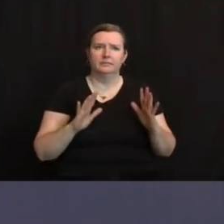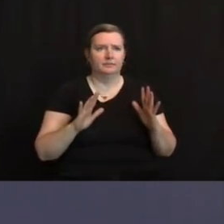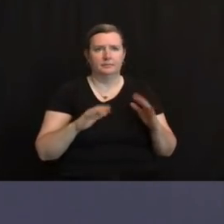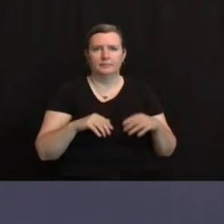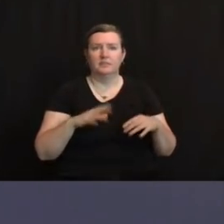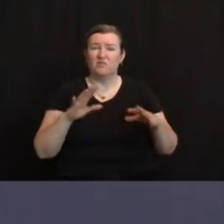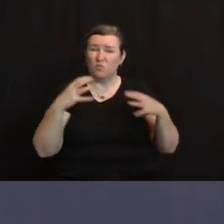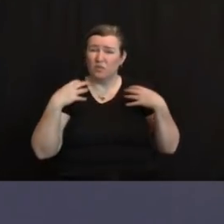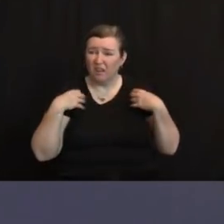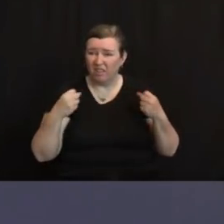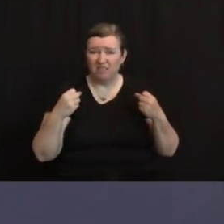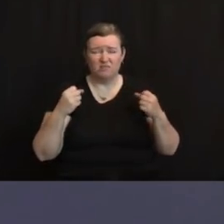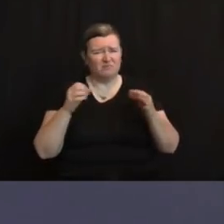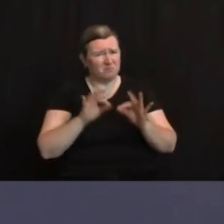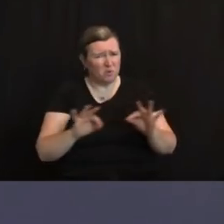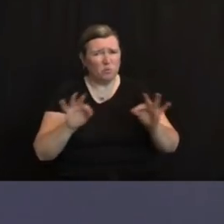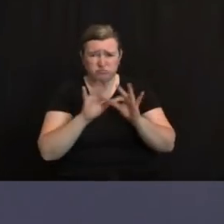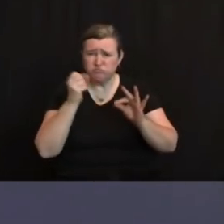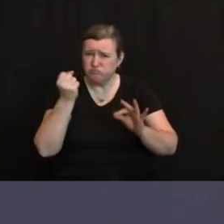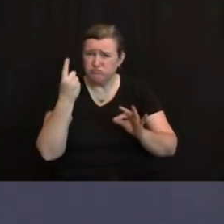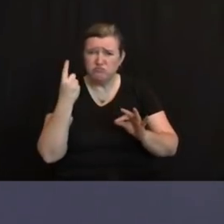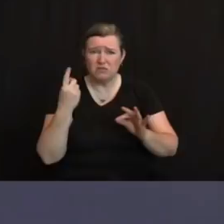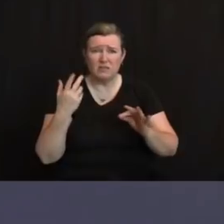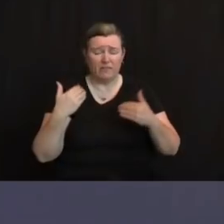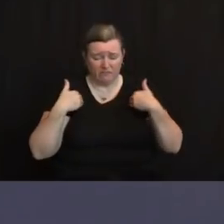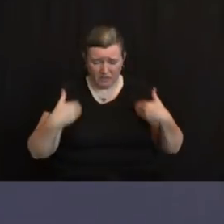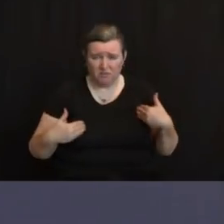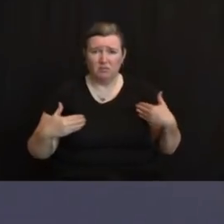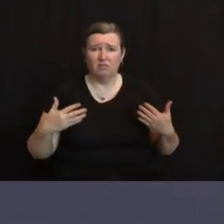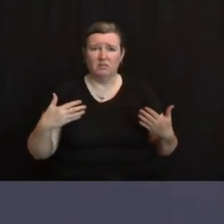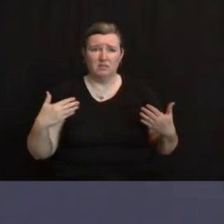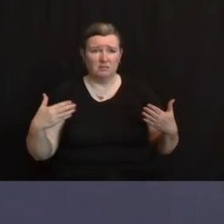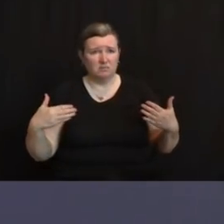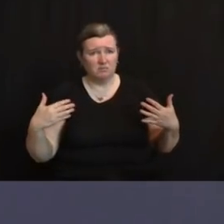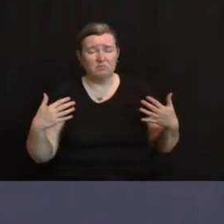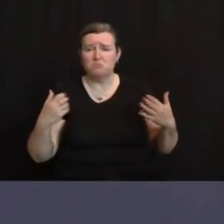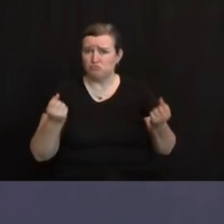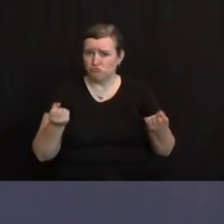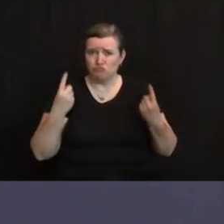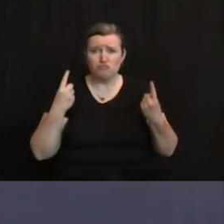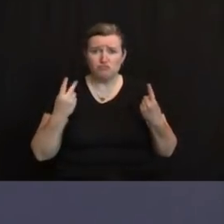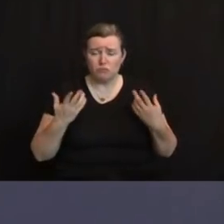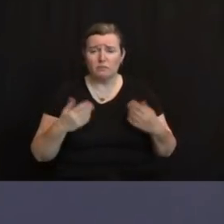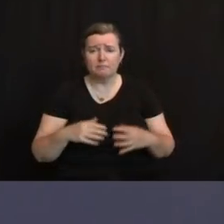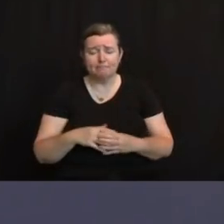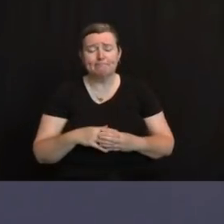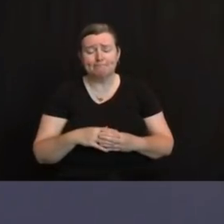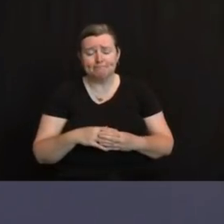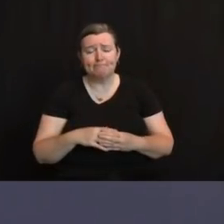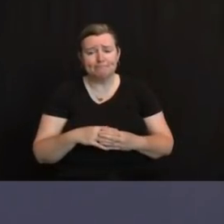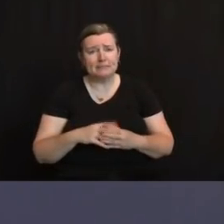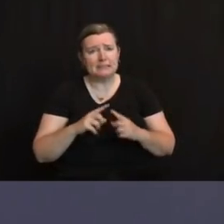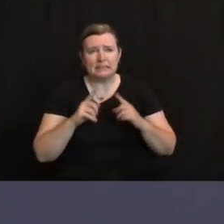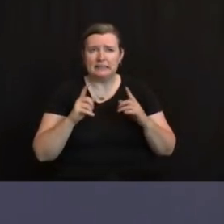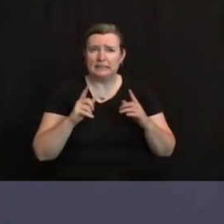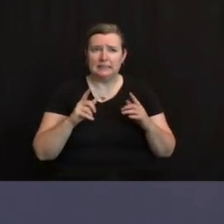just our physical health, but our mental health. If you think back to either the list of states that Judy referred to